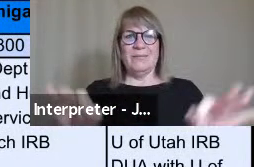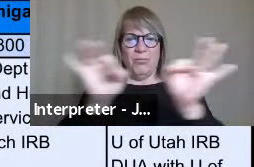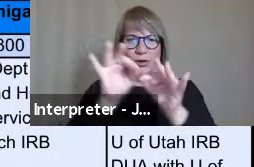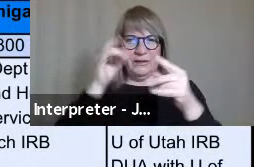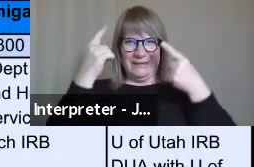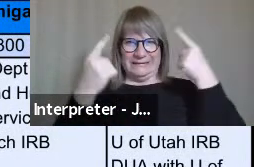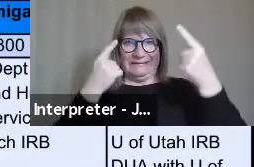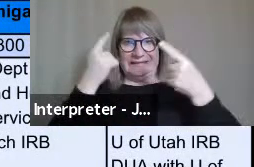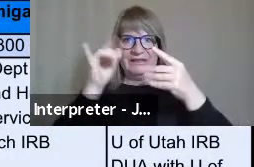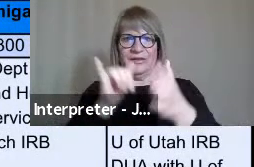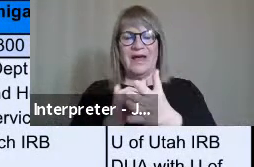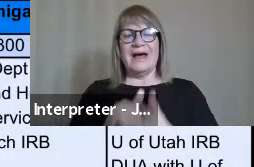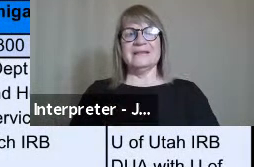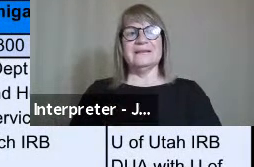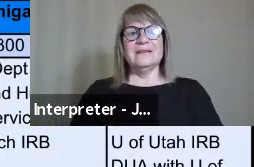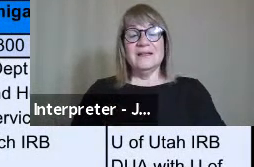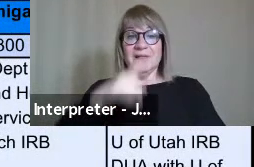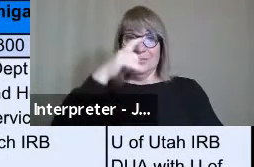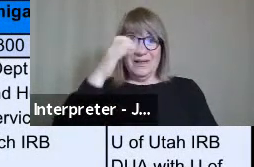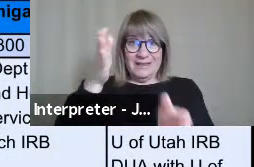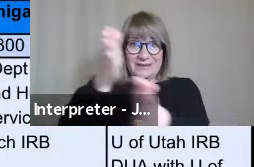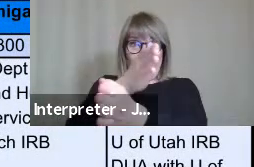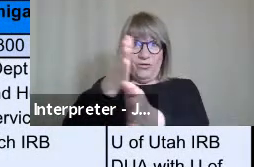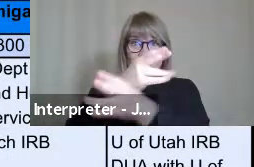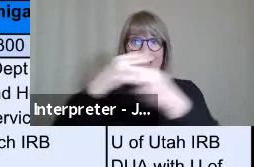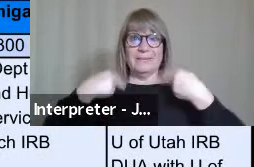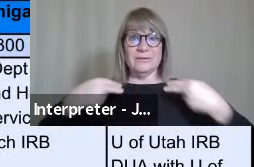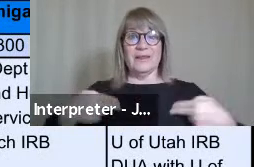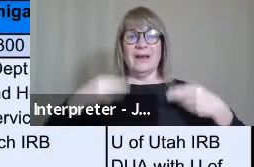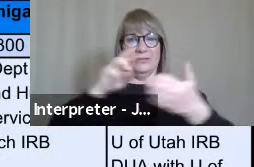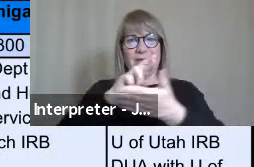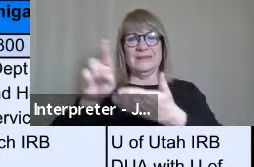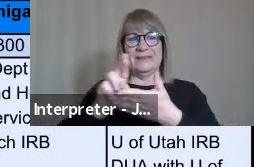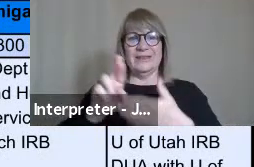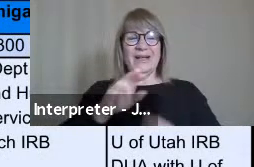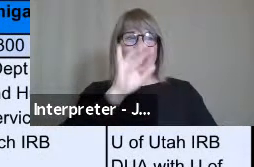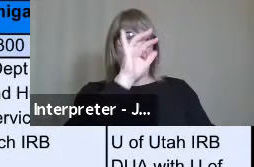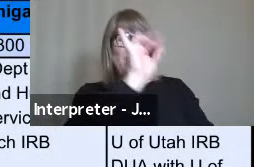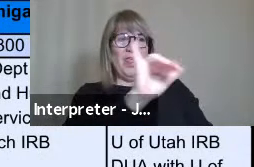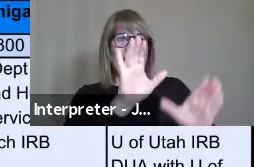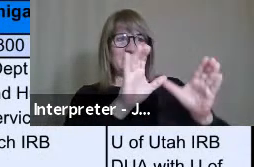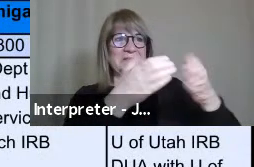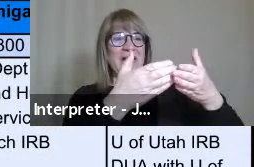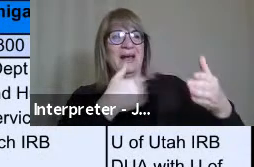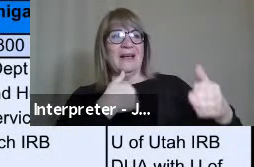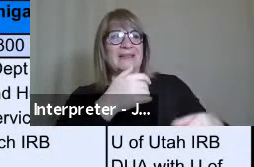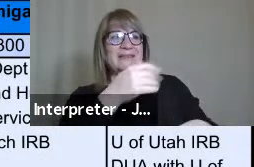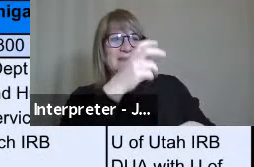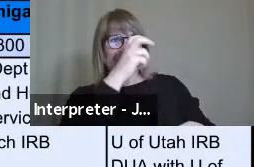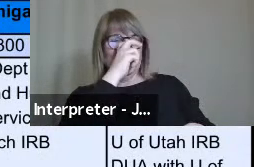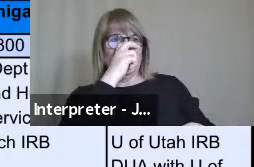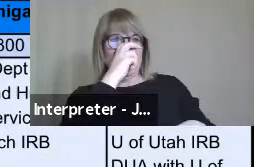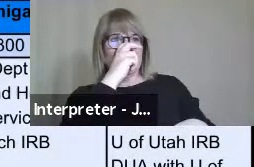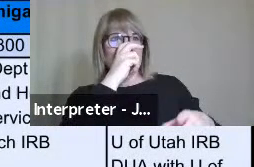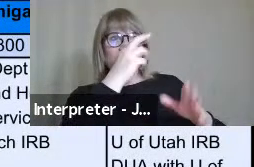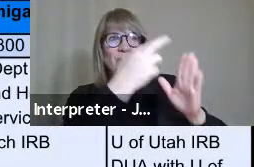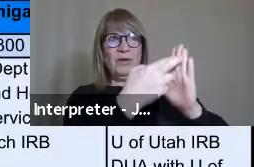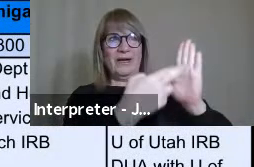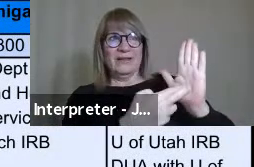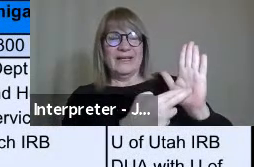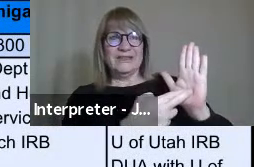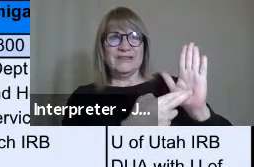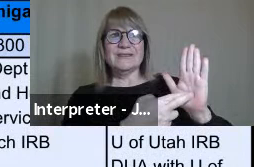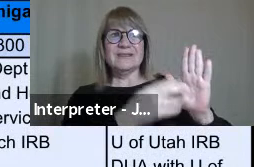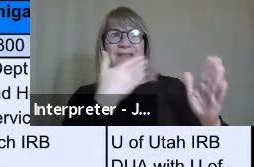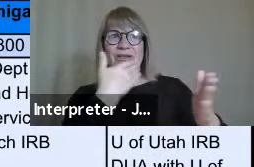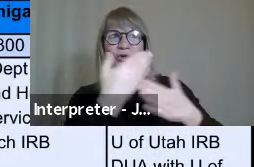we begin to overlap with health research which has its own strict ethical regulations often for good reason and